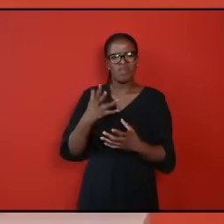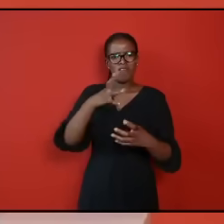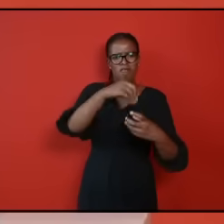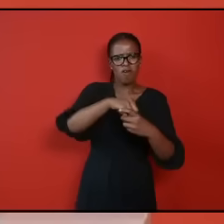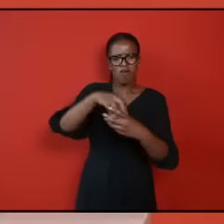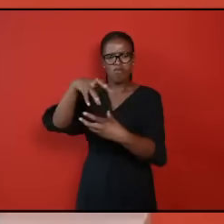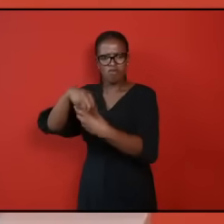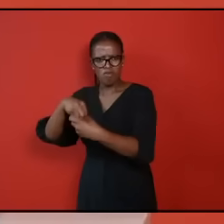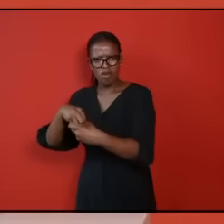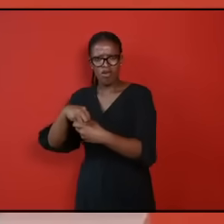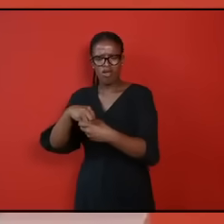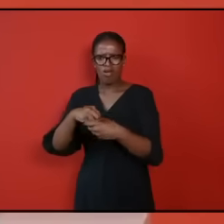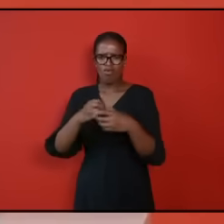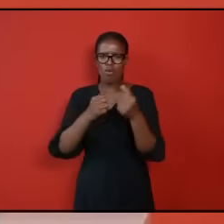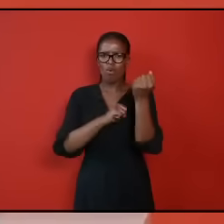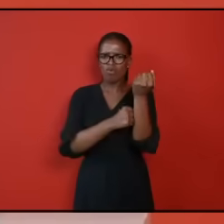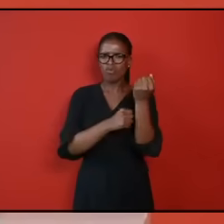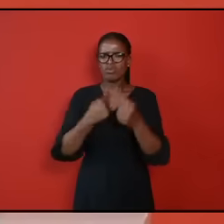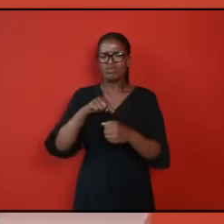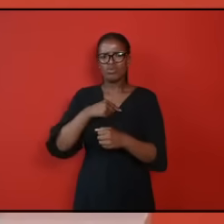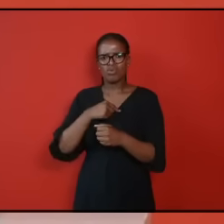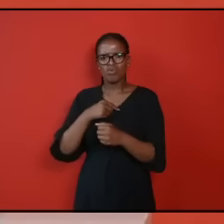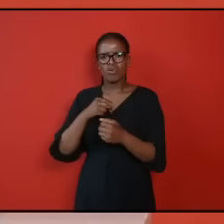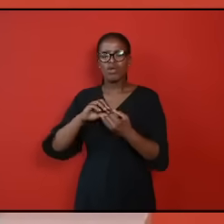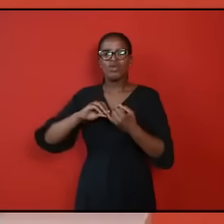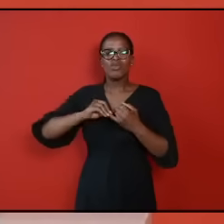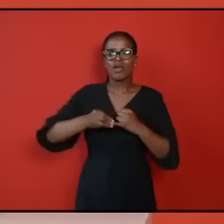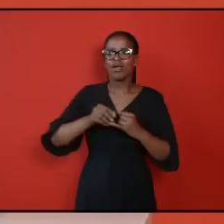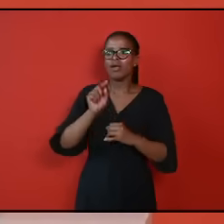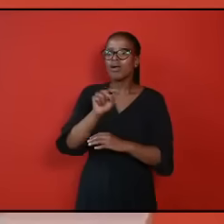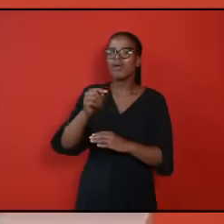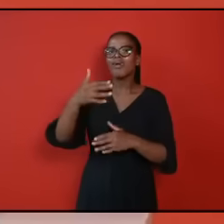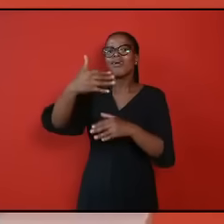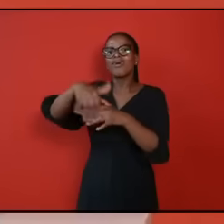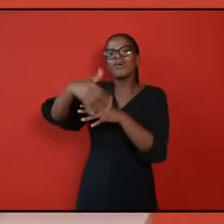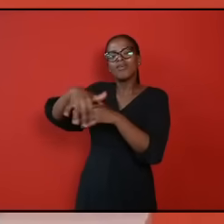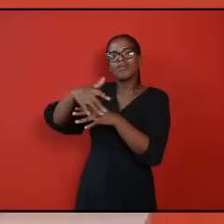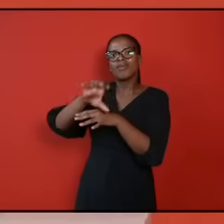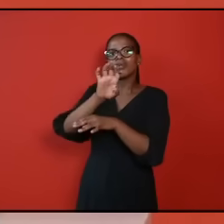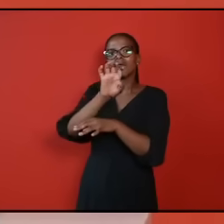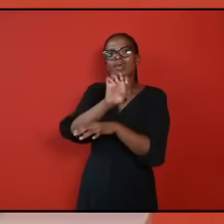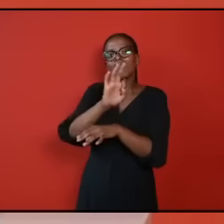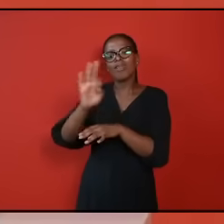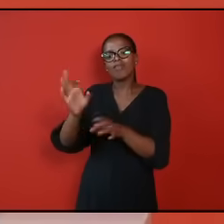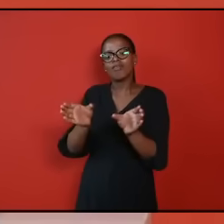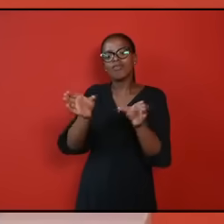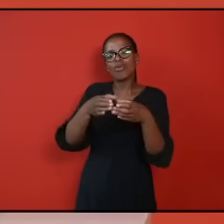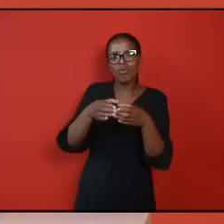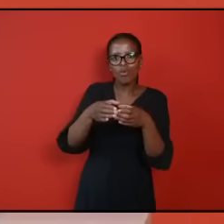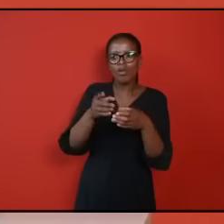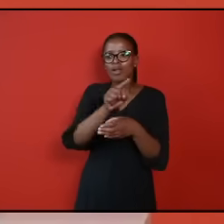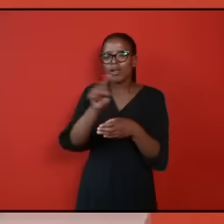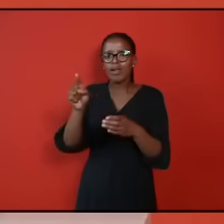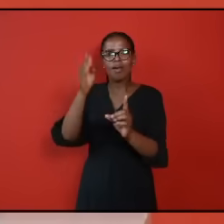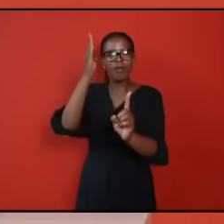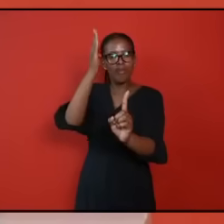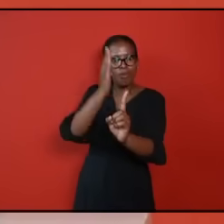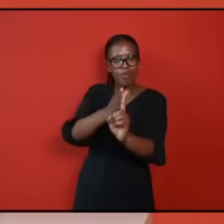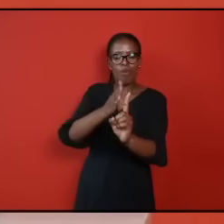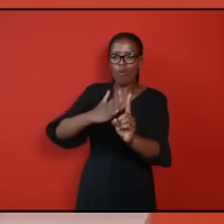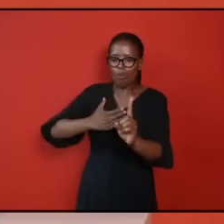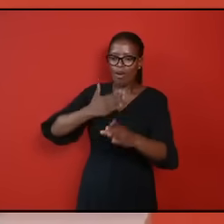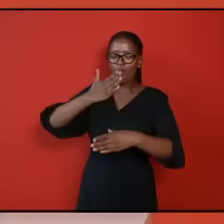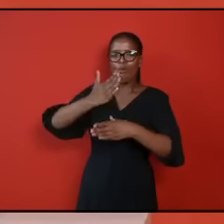engage a presiding officer, we'll rather employ people outside the EFF who come for a purpose of